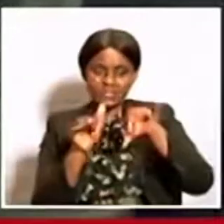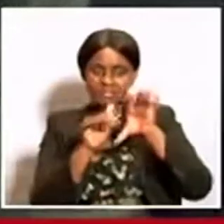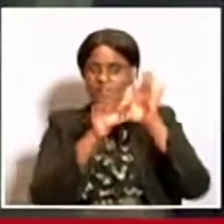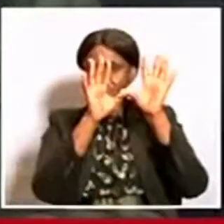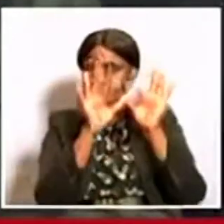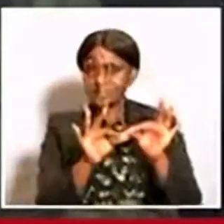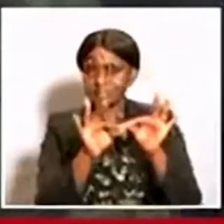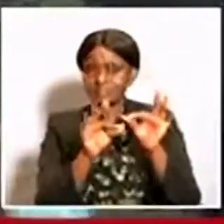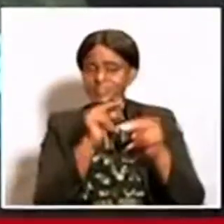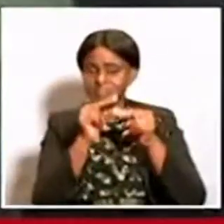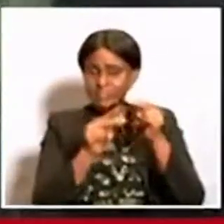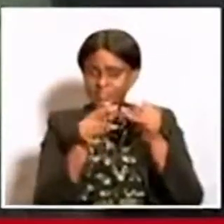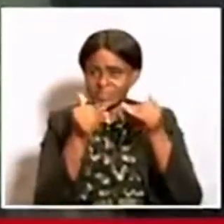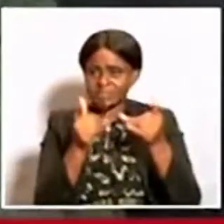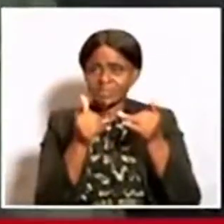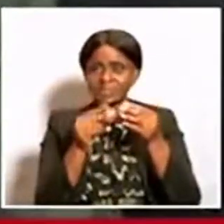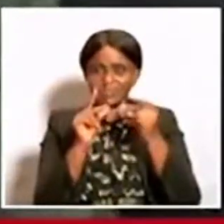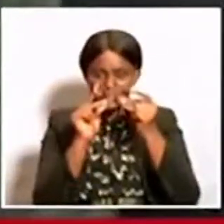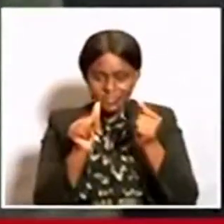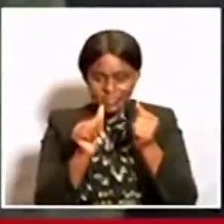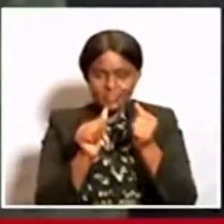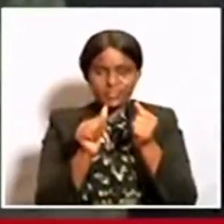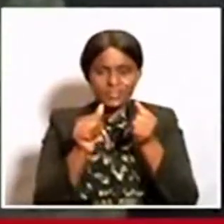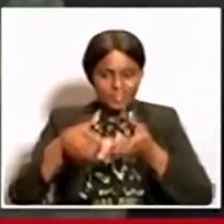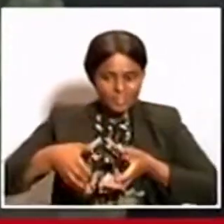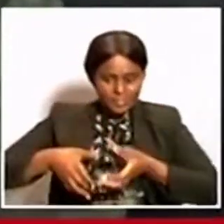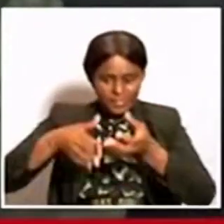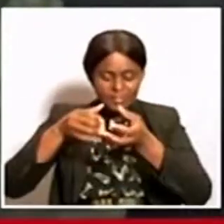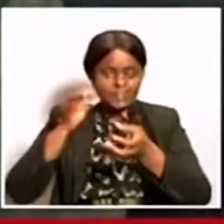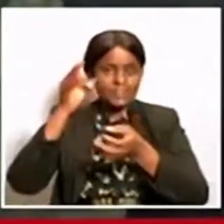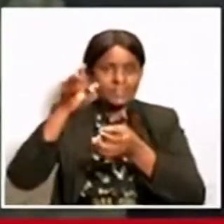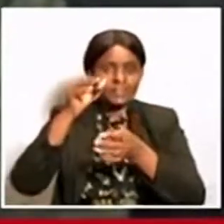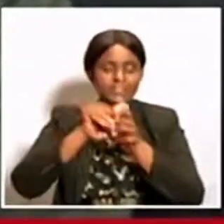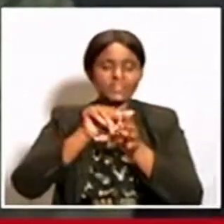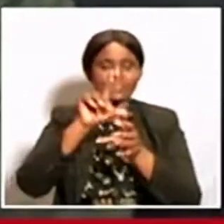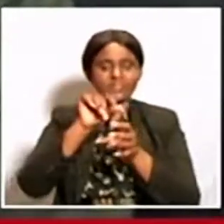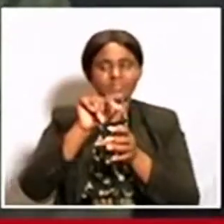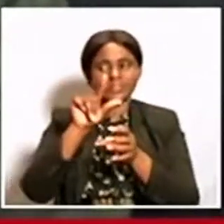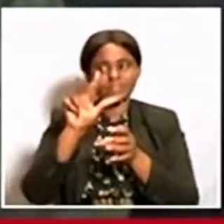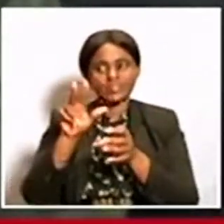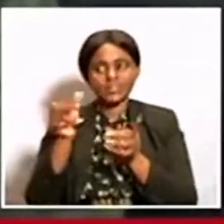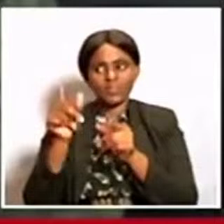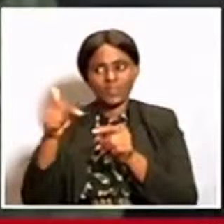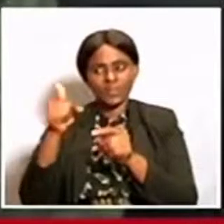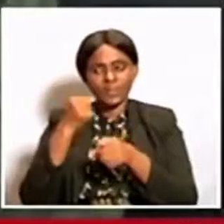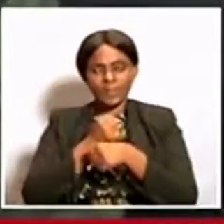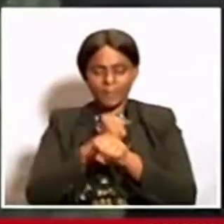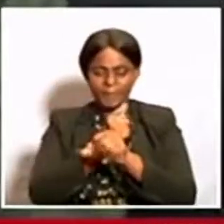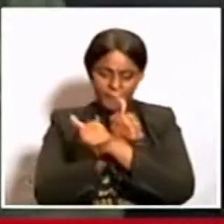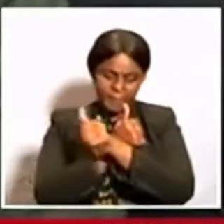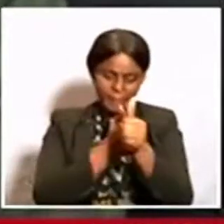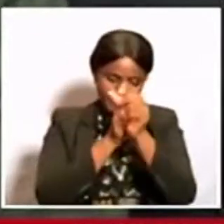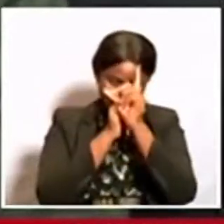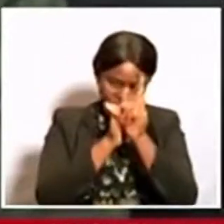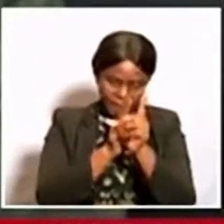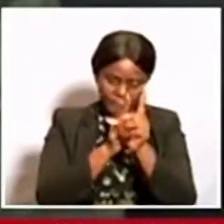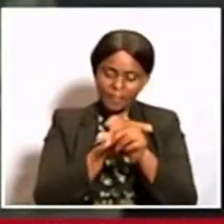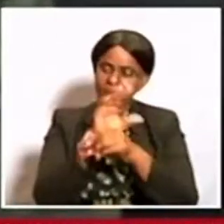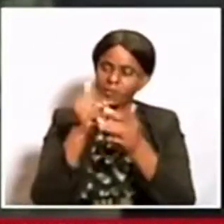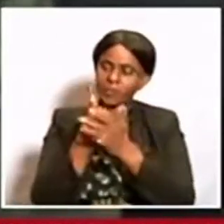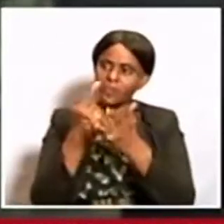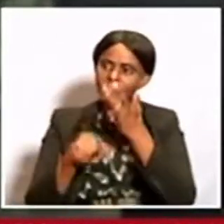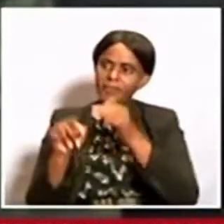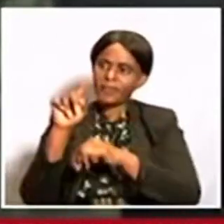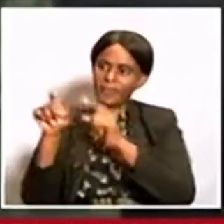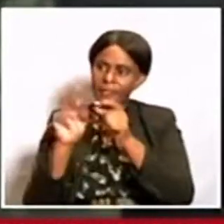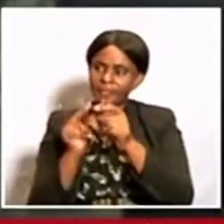account, then it came to be carried forward to 2023? That's when you made other decisions. That's the interrogation that